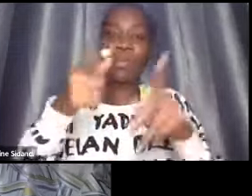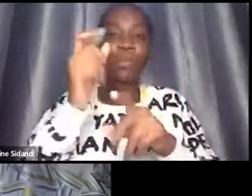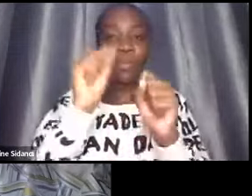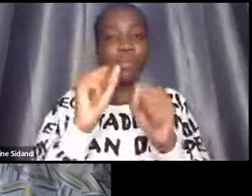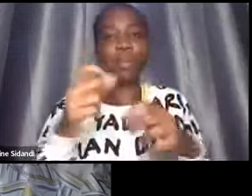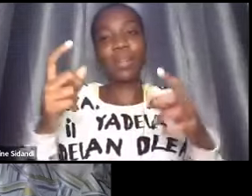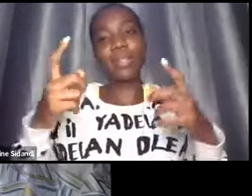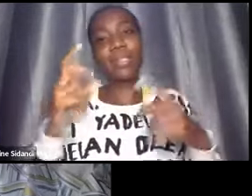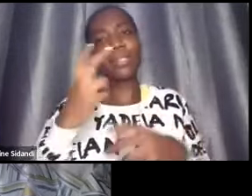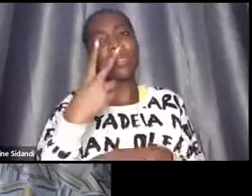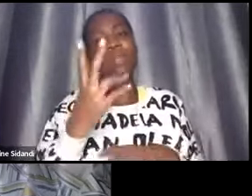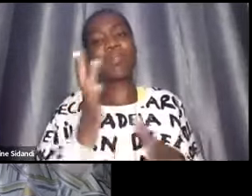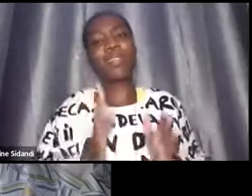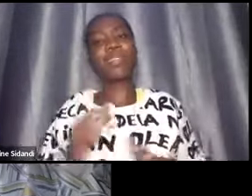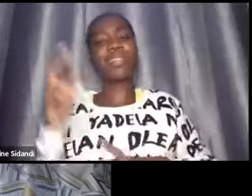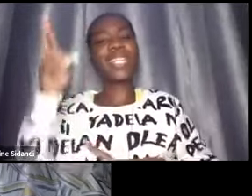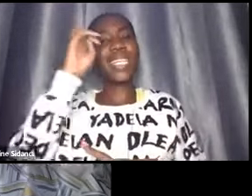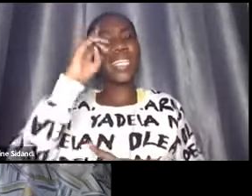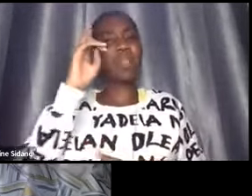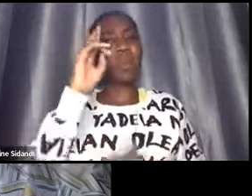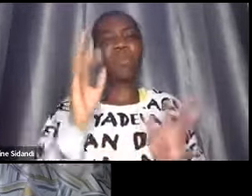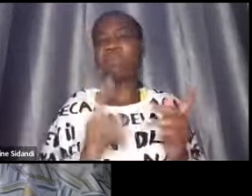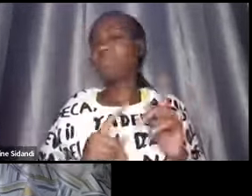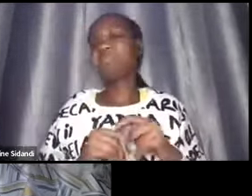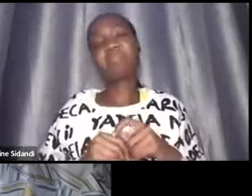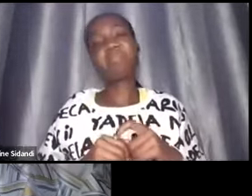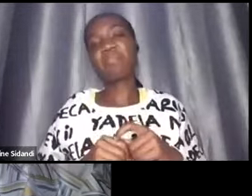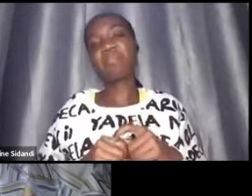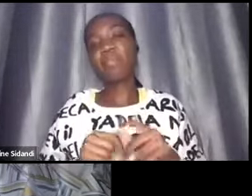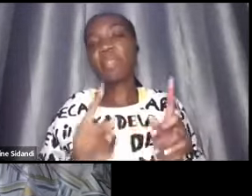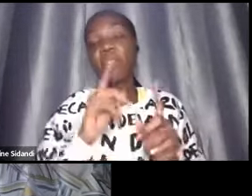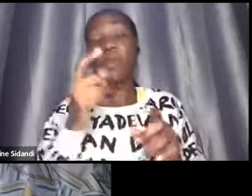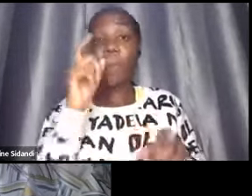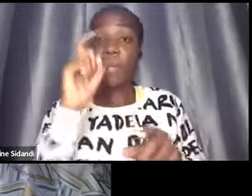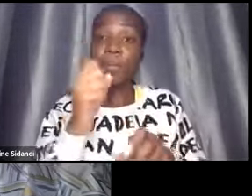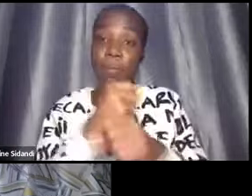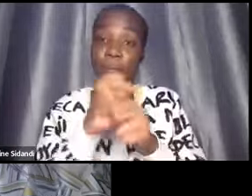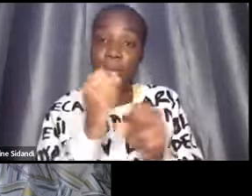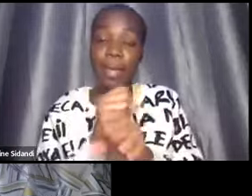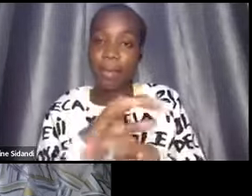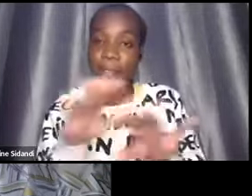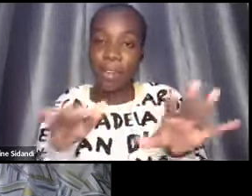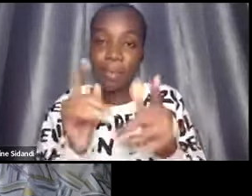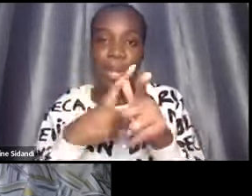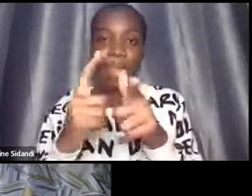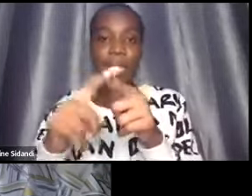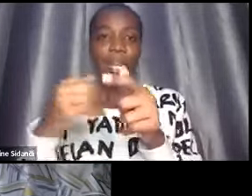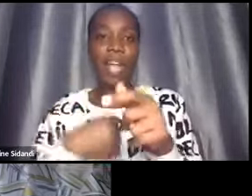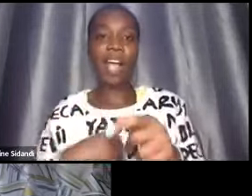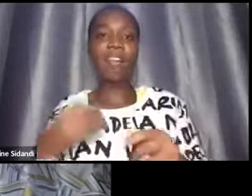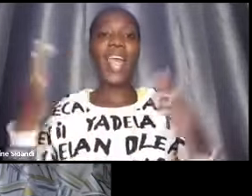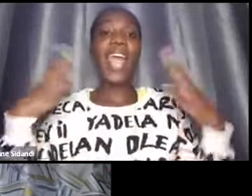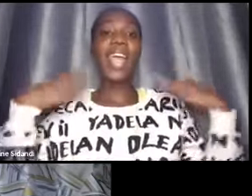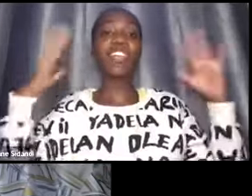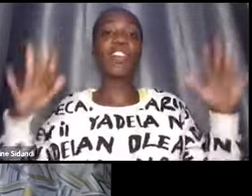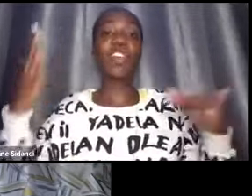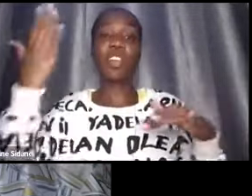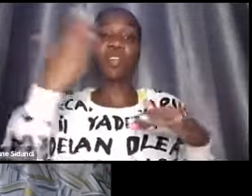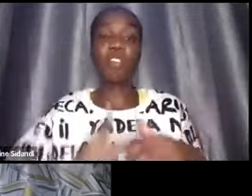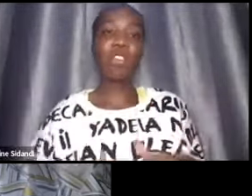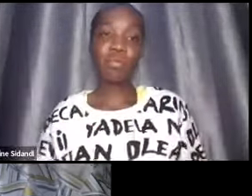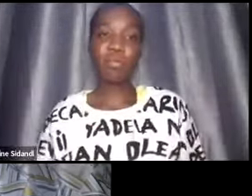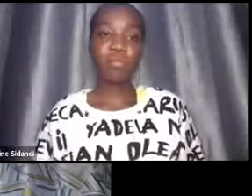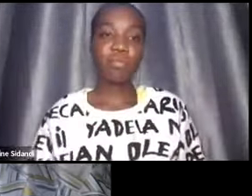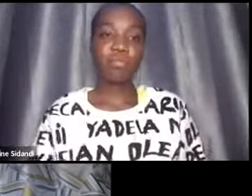They won't. Create an environment so that the emotions are spent and you will have an angel in front of you. Right.